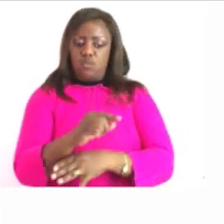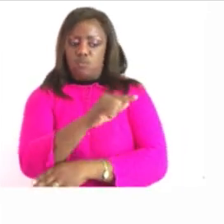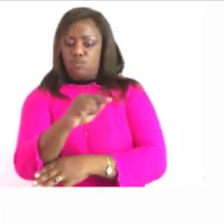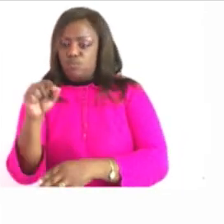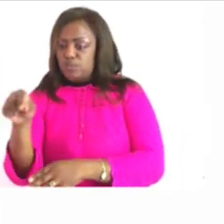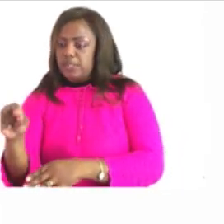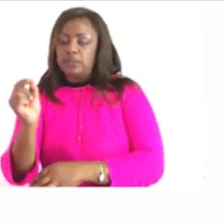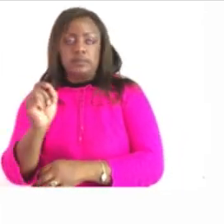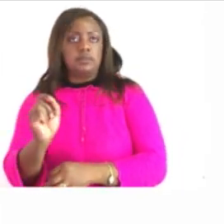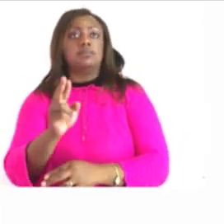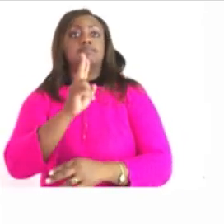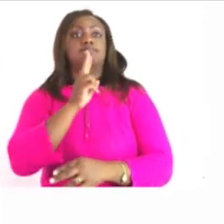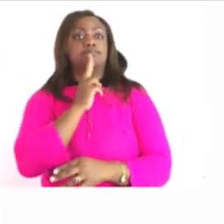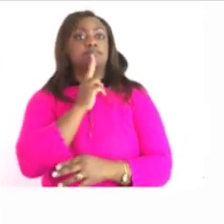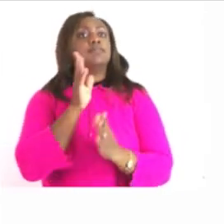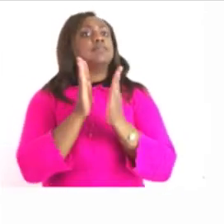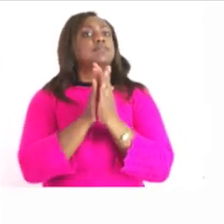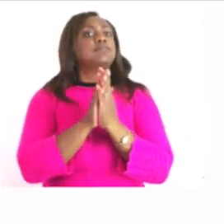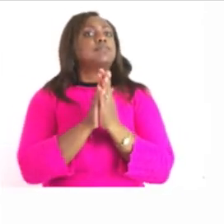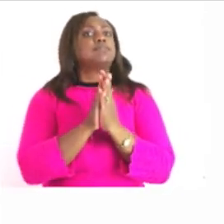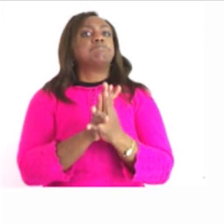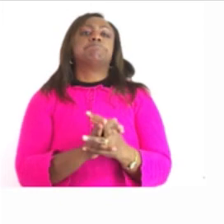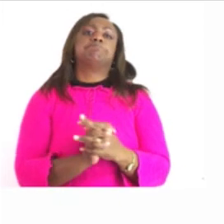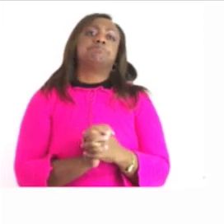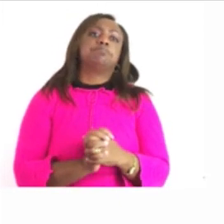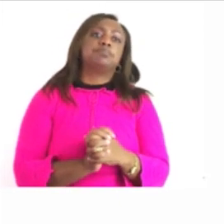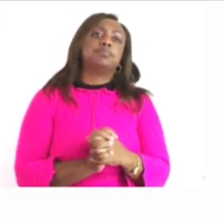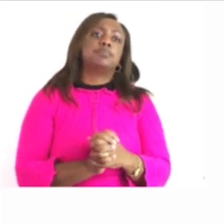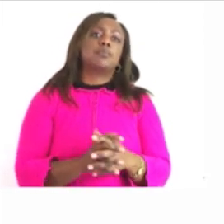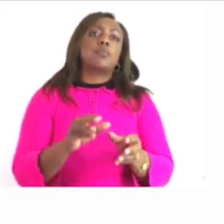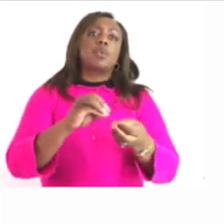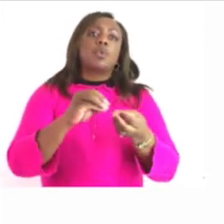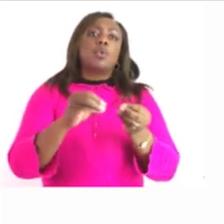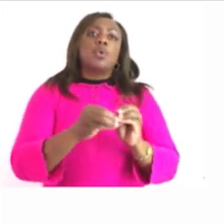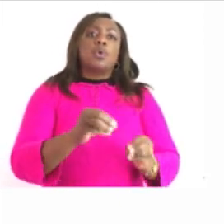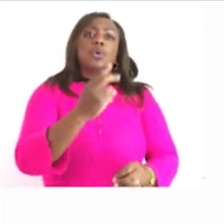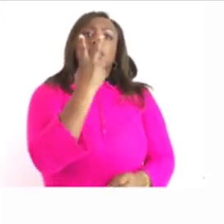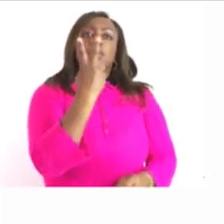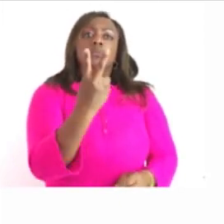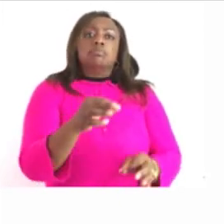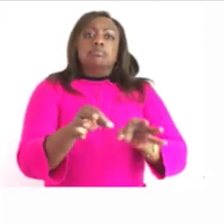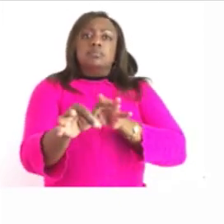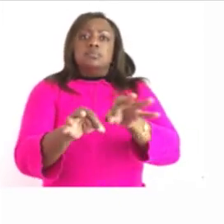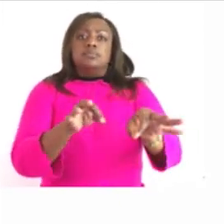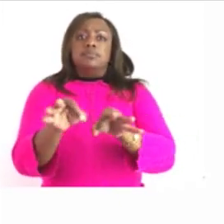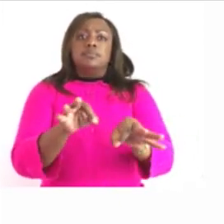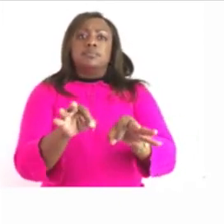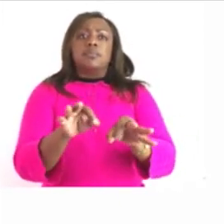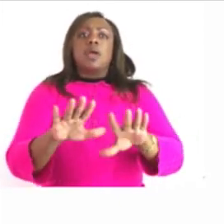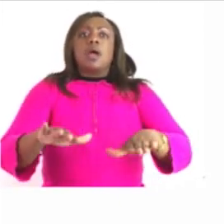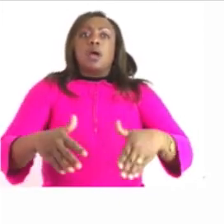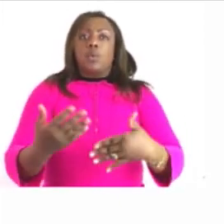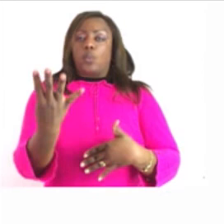mouth. You don't have to put all. Looking at the table there, it doesn't have up to number 16, but you're only going to look at the basic one that you have